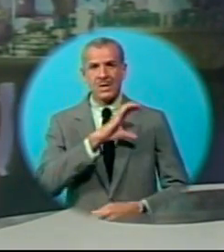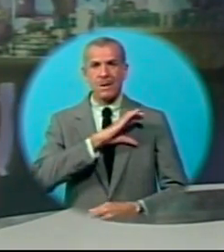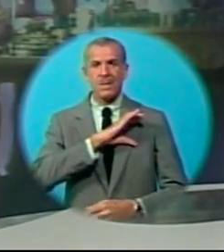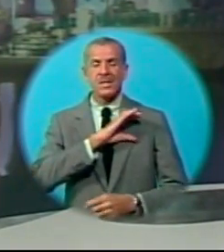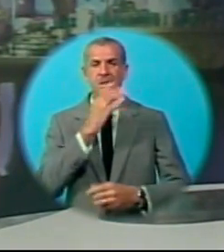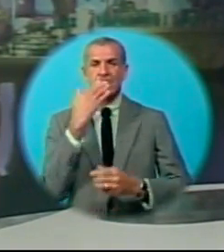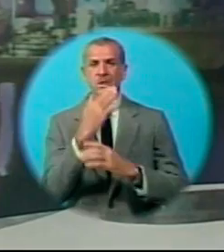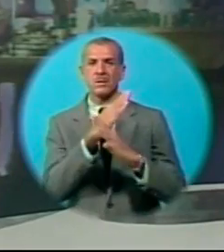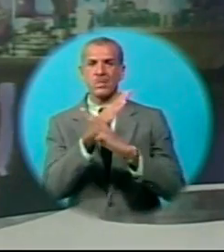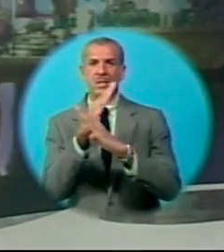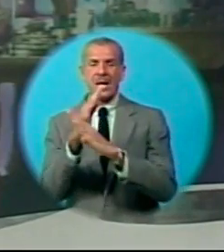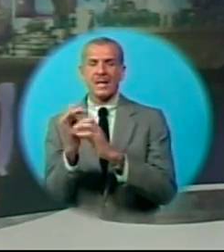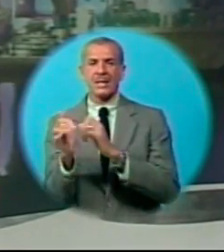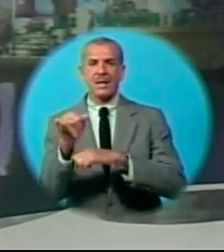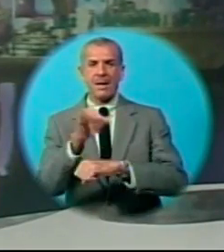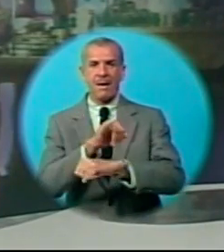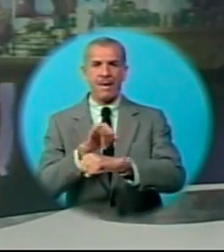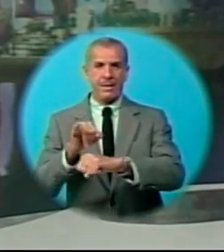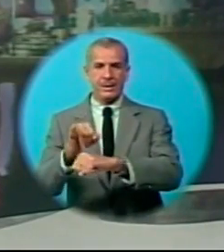in protecting the island.